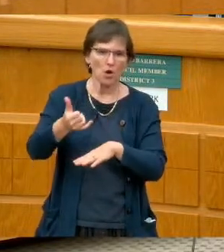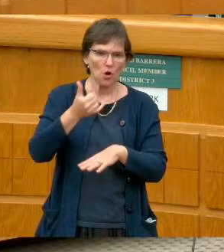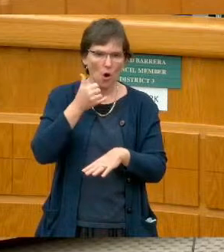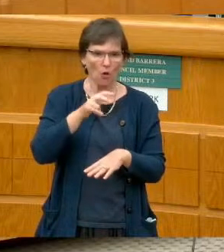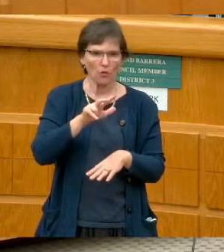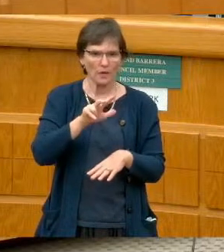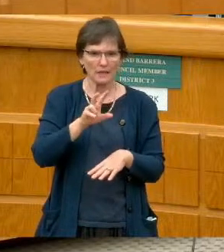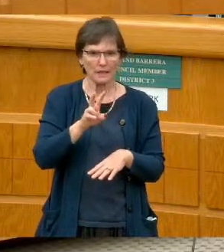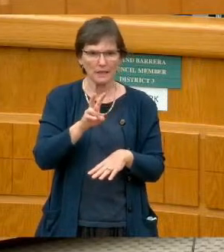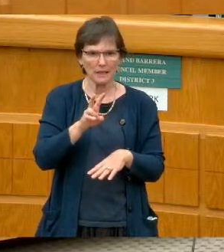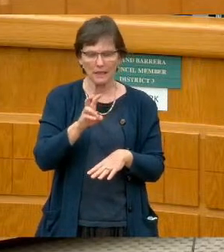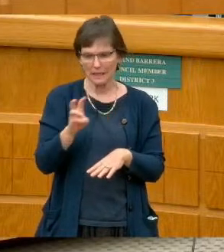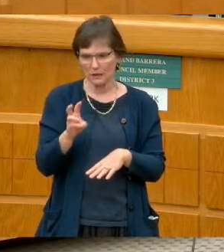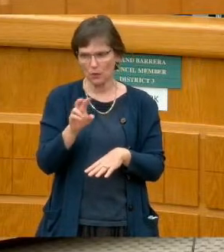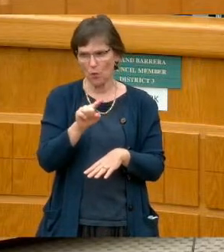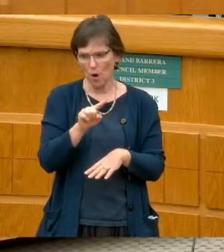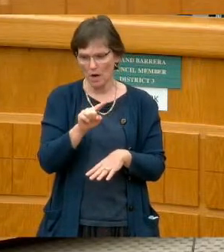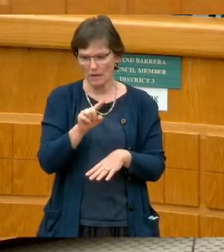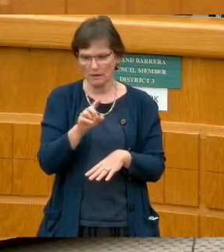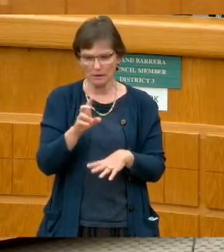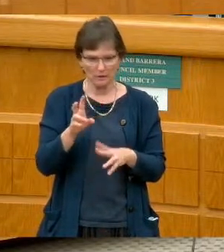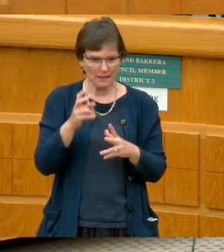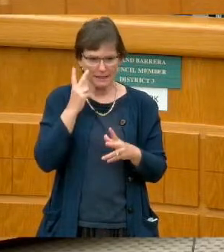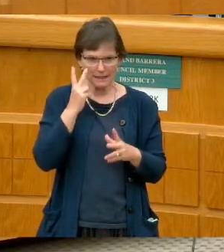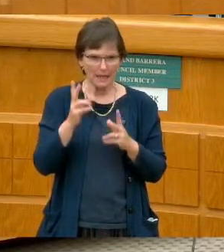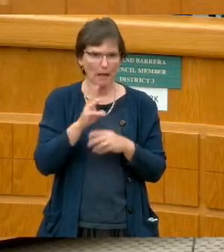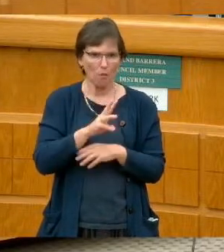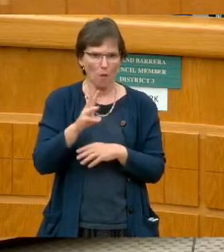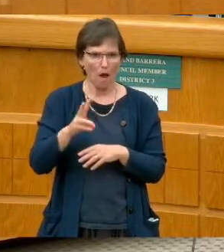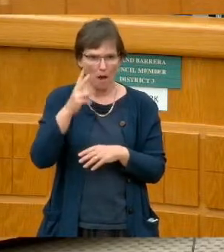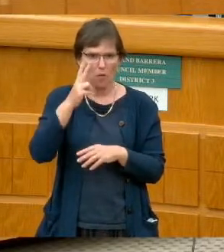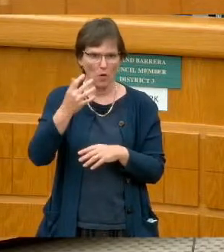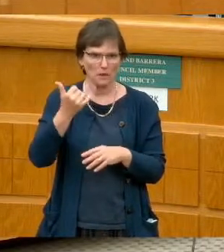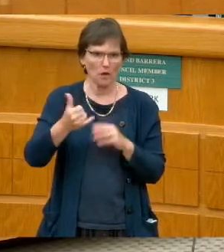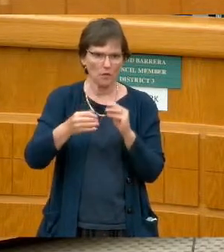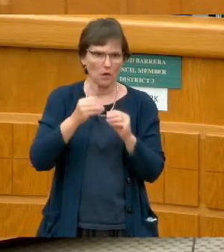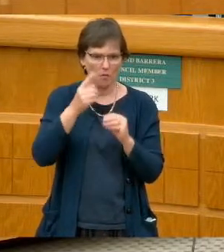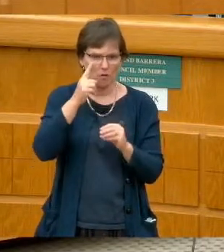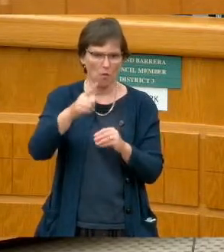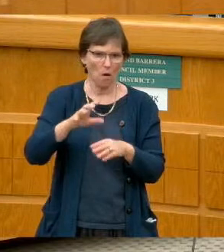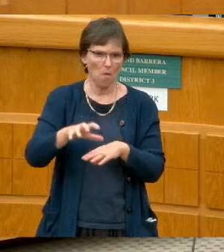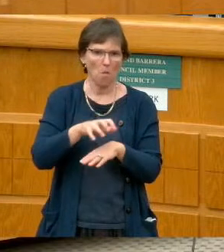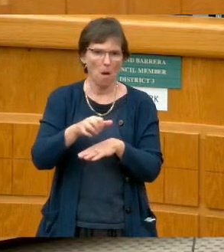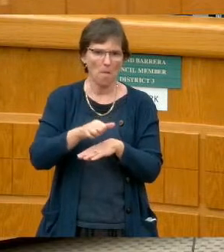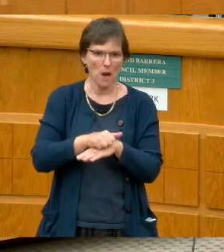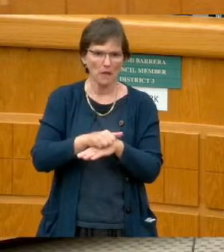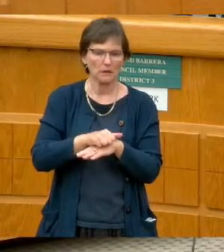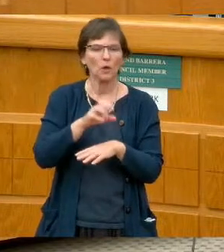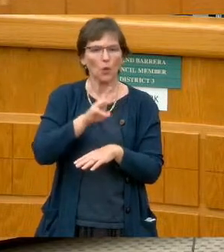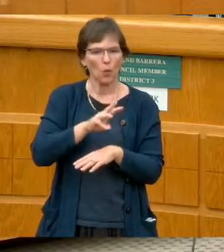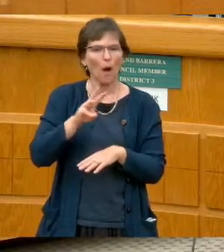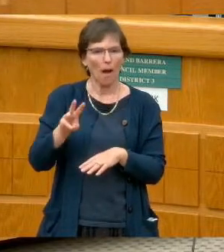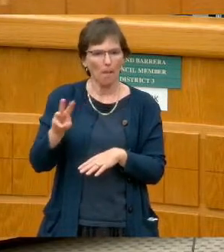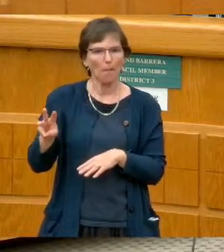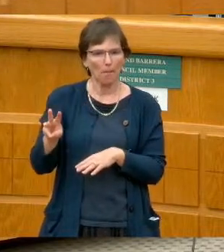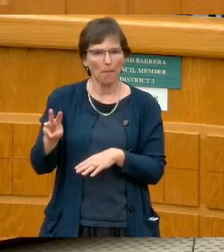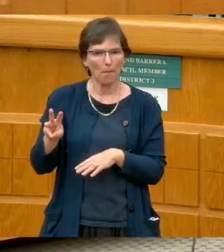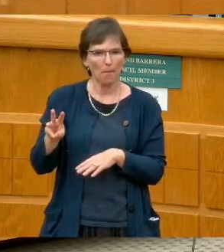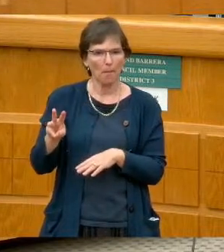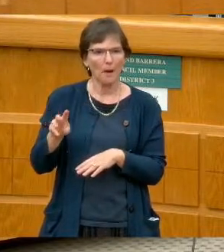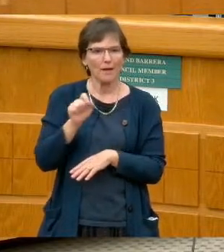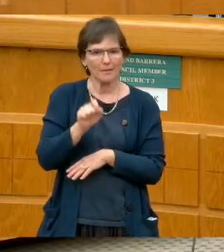361-826-7238 to get pre-screened and to get an appointment. You can also find this information on our website at the